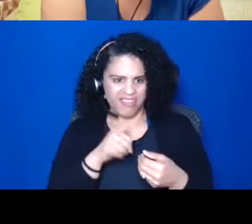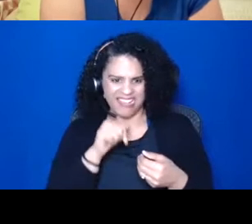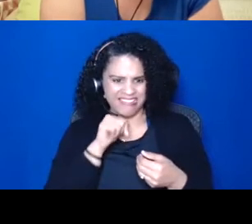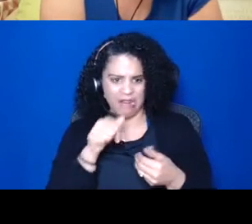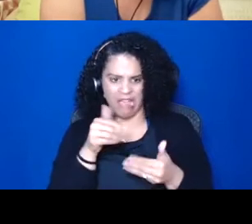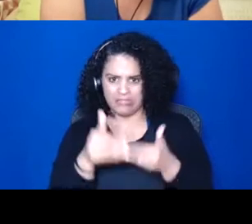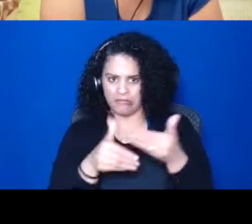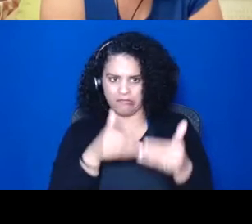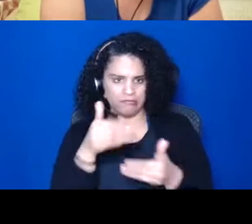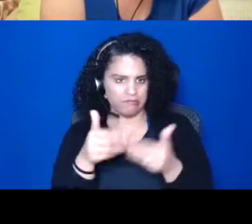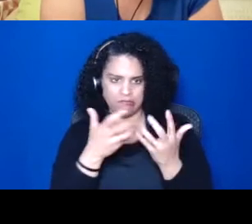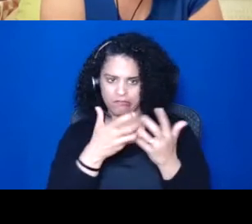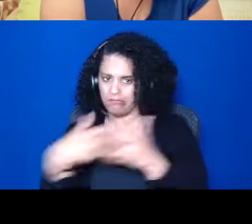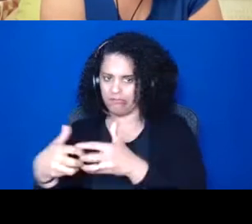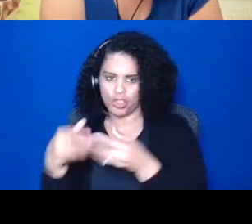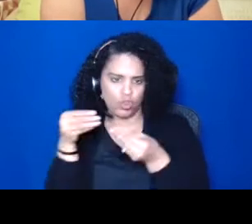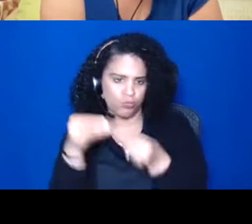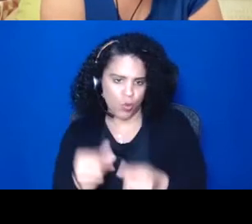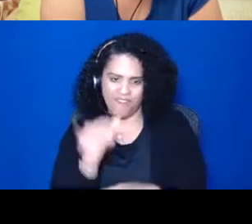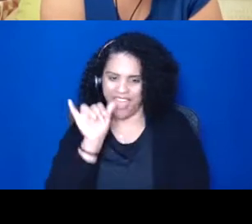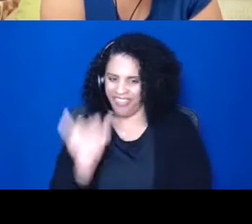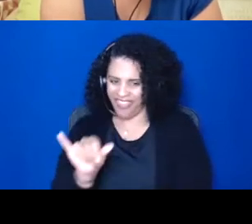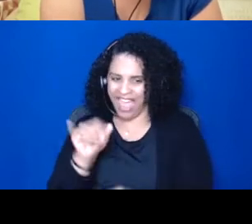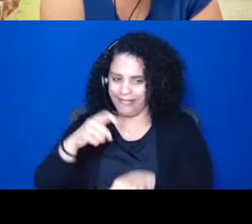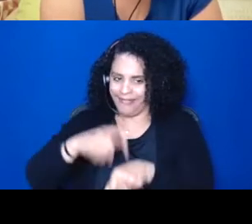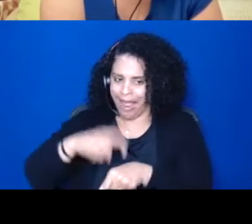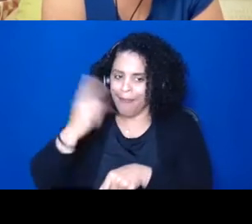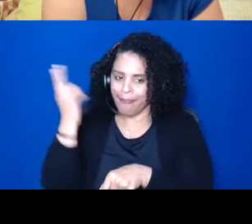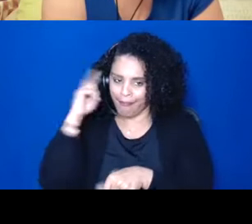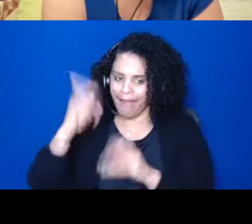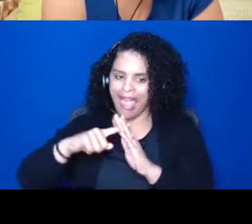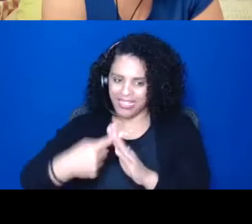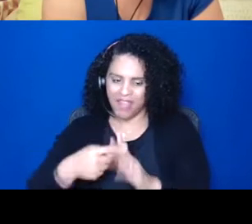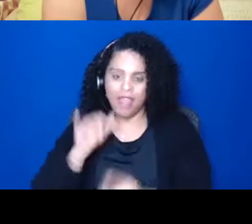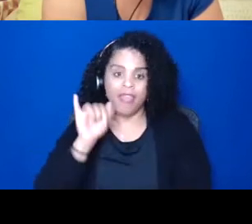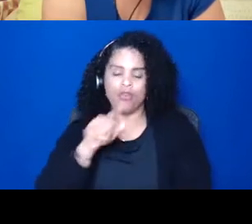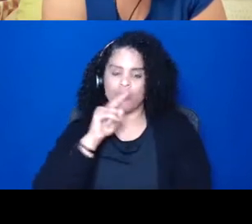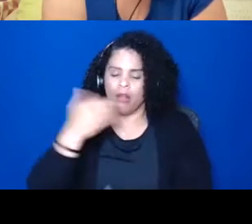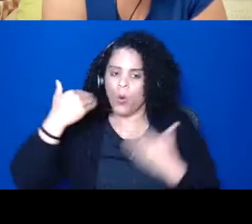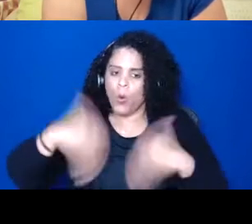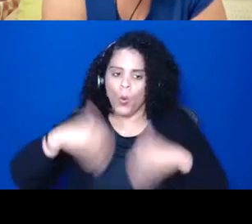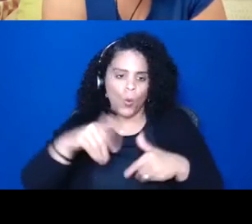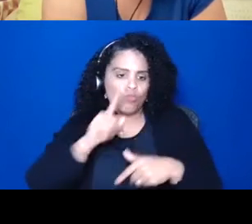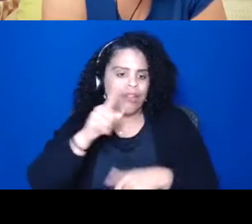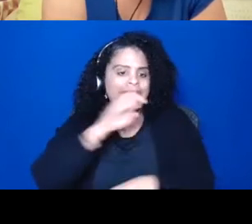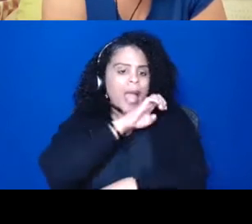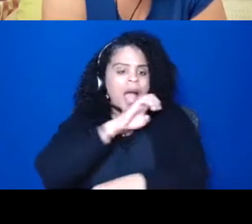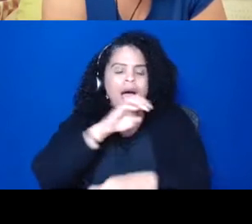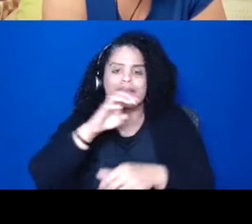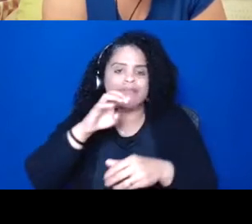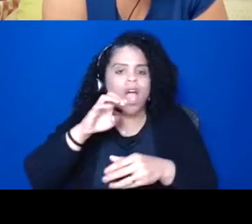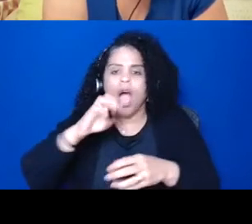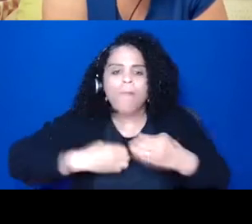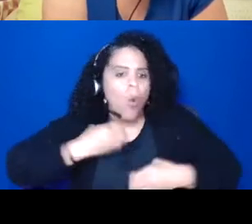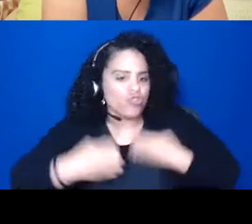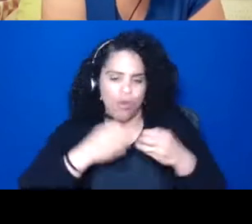very well at that activation. And it was a really highly emotional experience for me in a negative way. I was